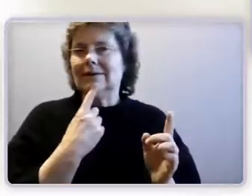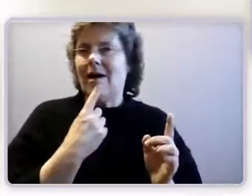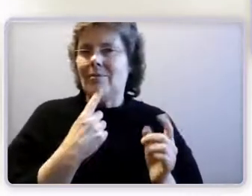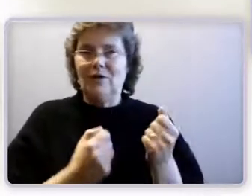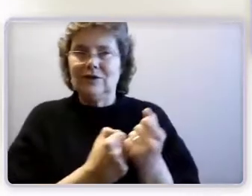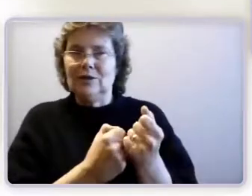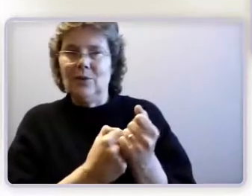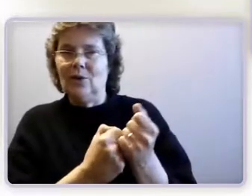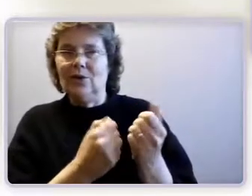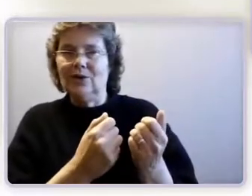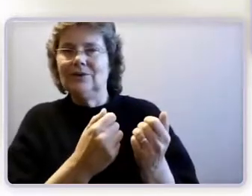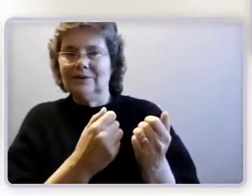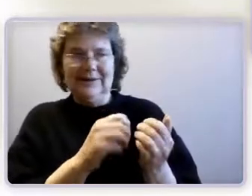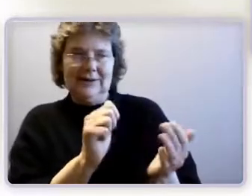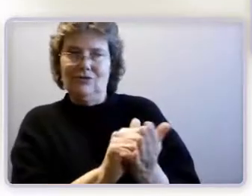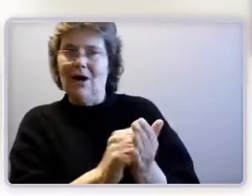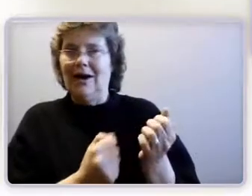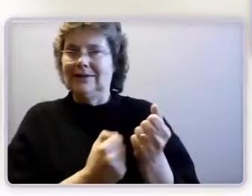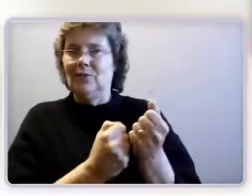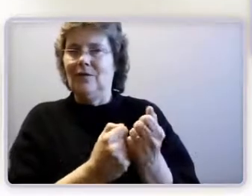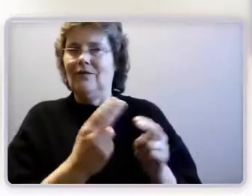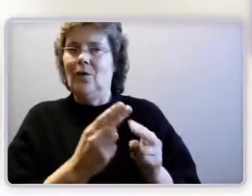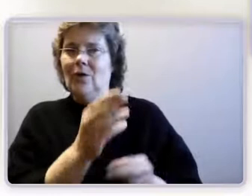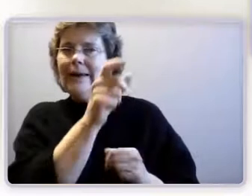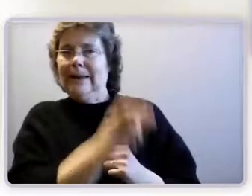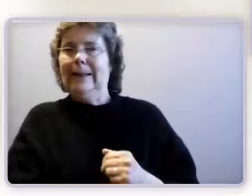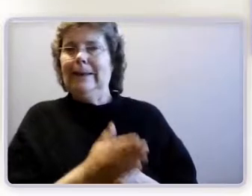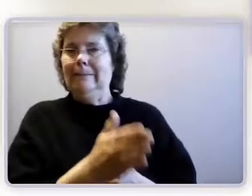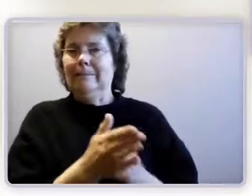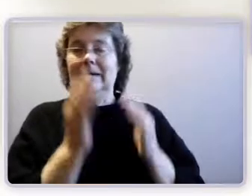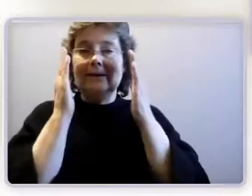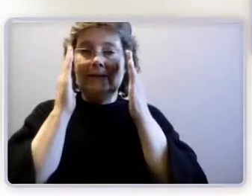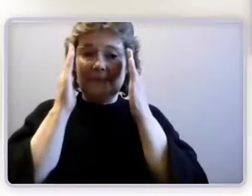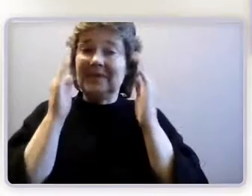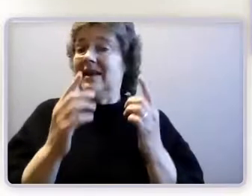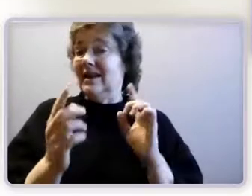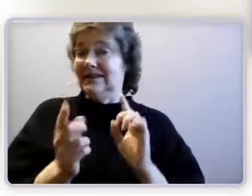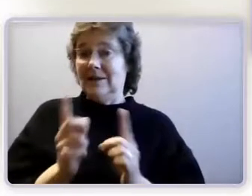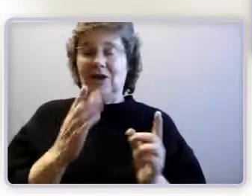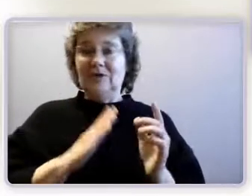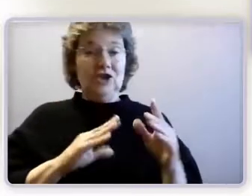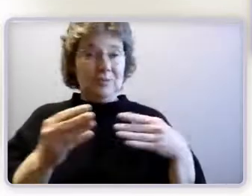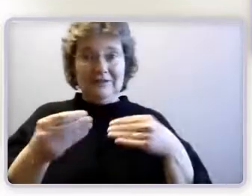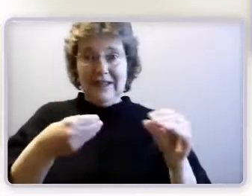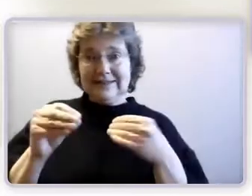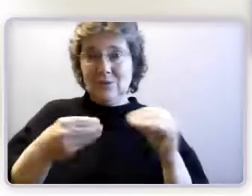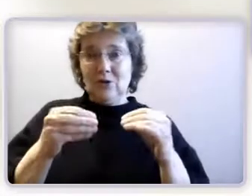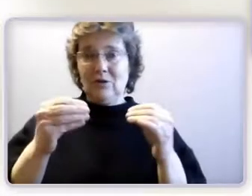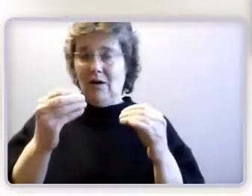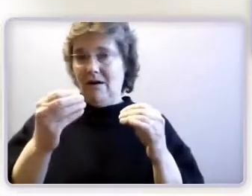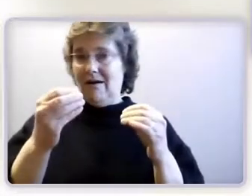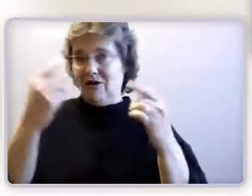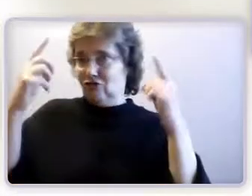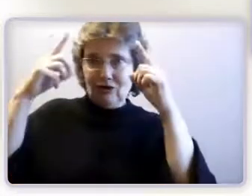And in that sense, one needs to be quite creative and inventive and very flexible and perhaps, you know, bring new